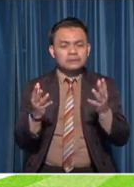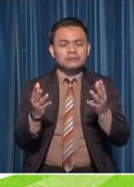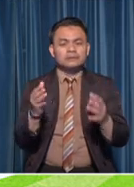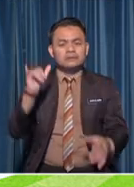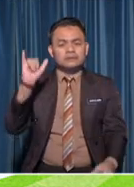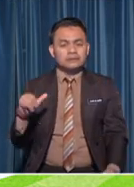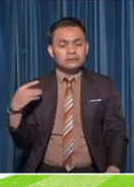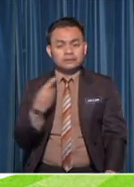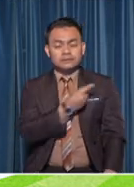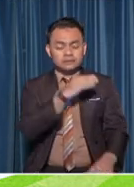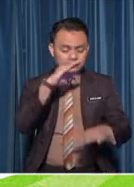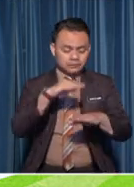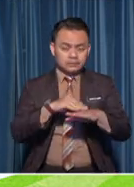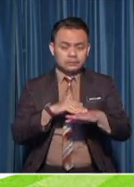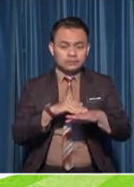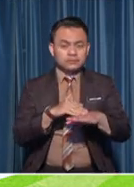touch: hard,